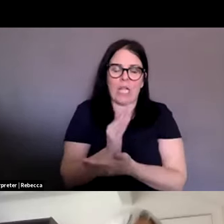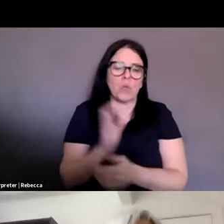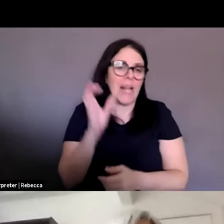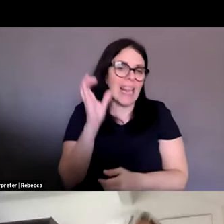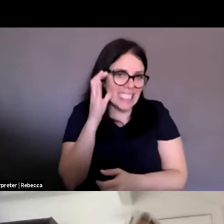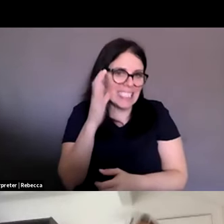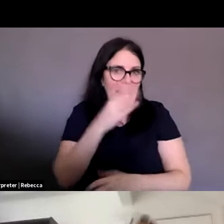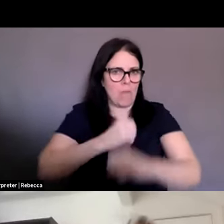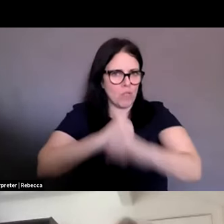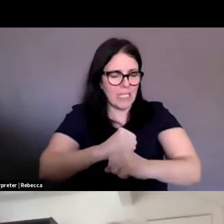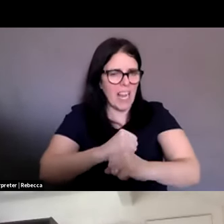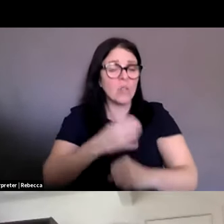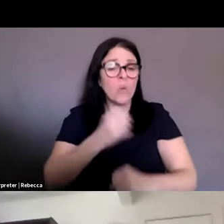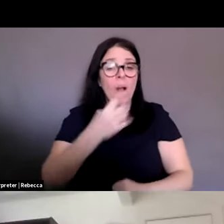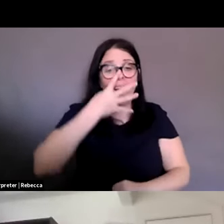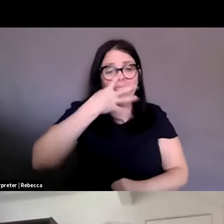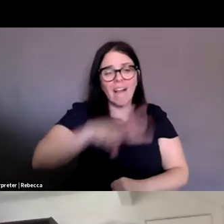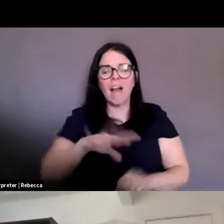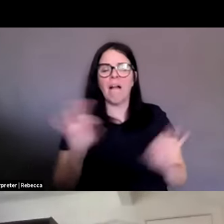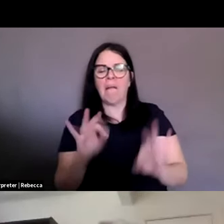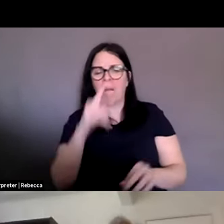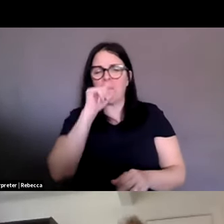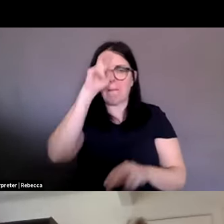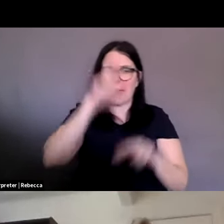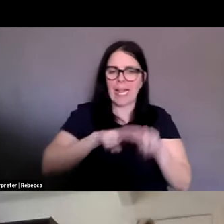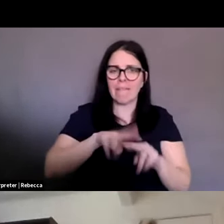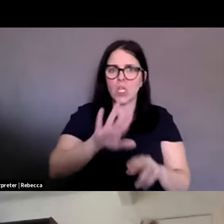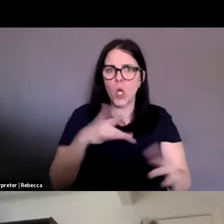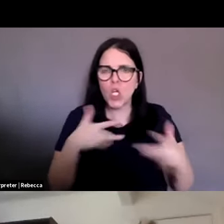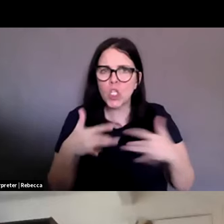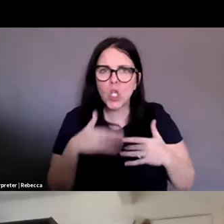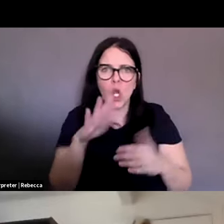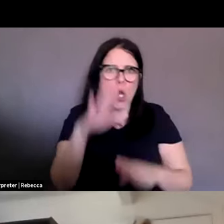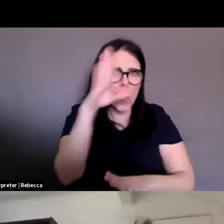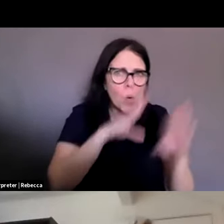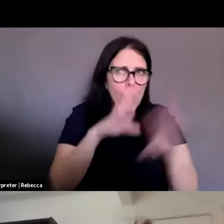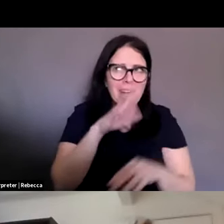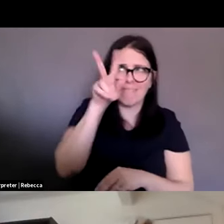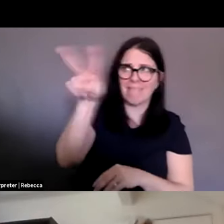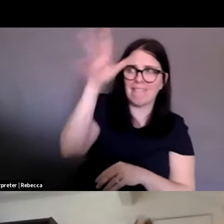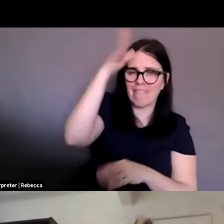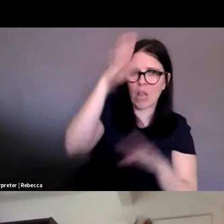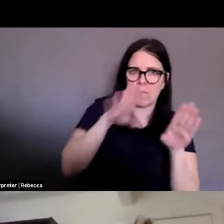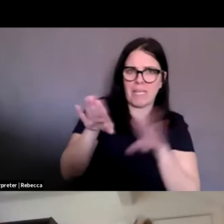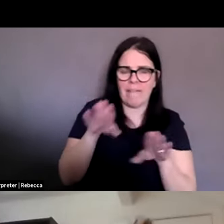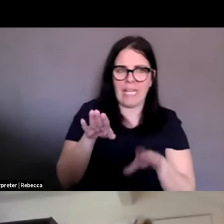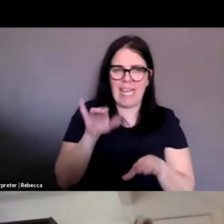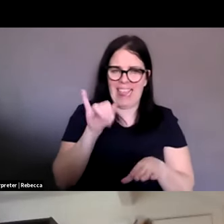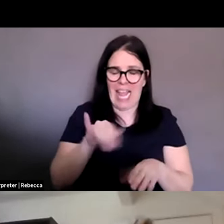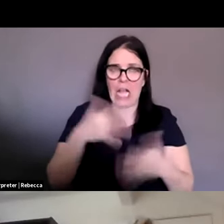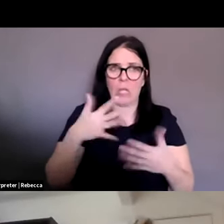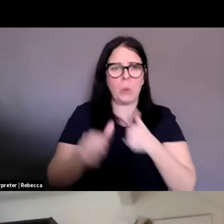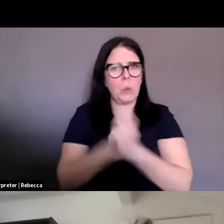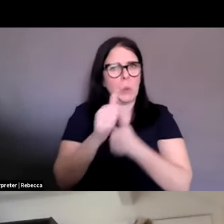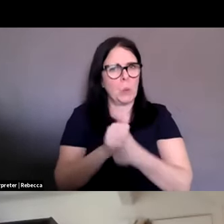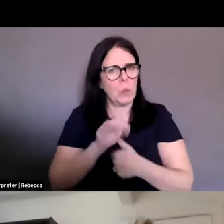dismissing what they say and dismissing their worries and their concerns about their dad's behavior is a serious infringement to children's rights.